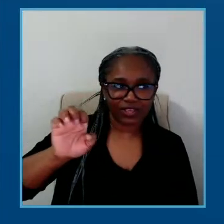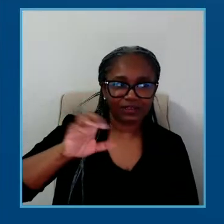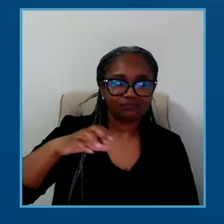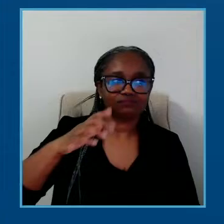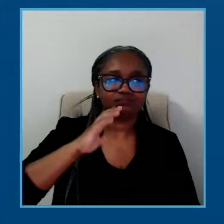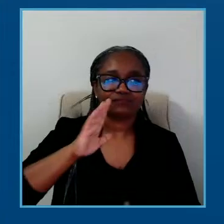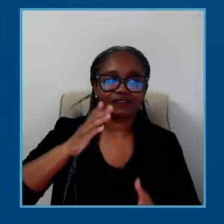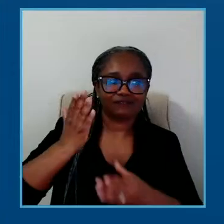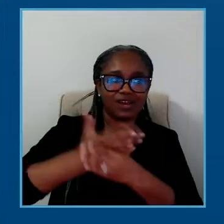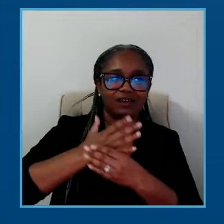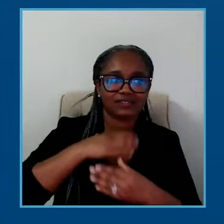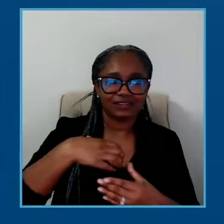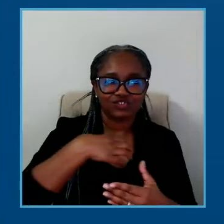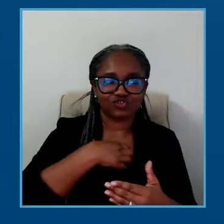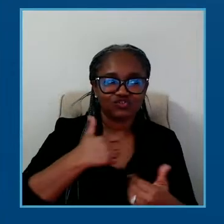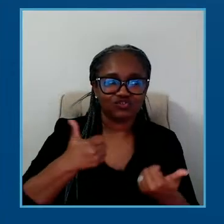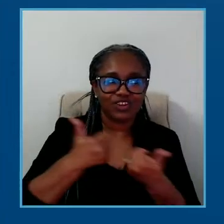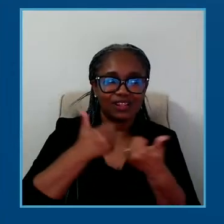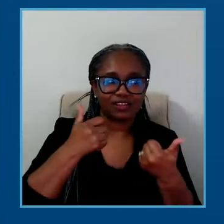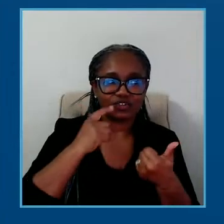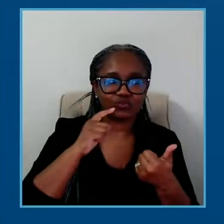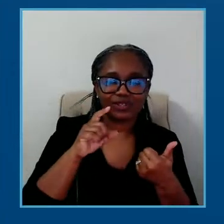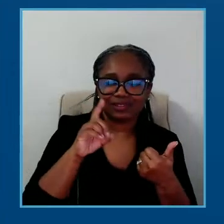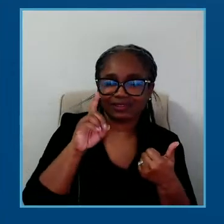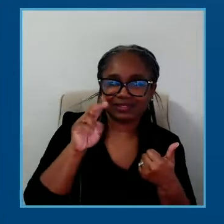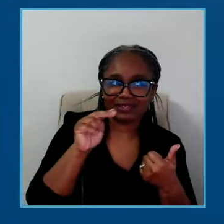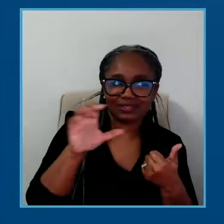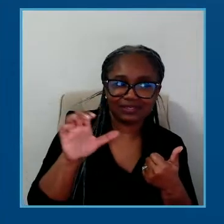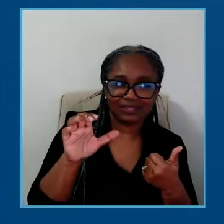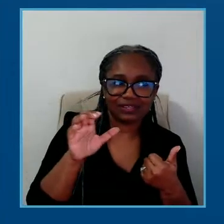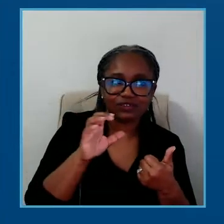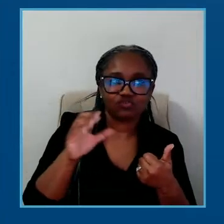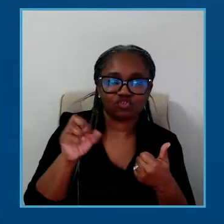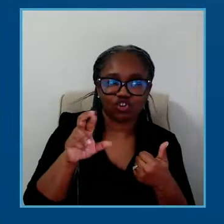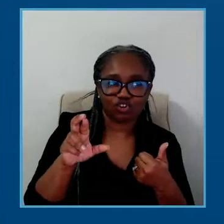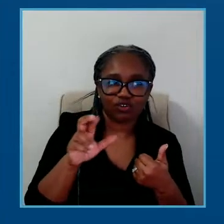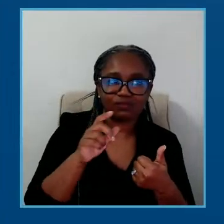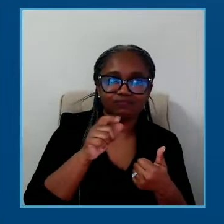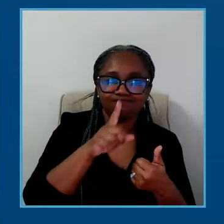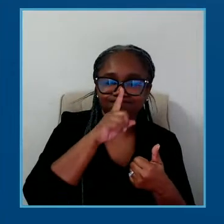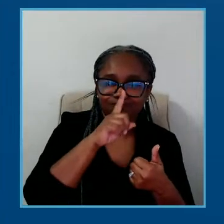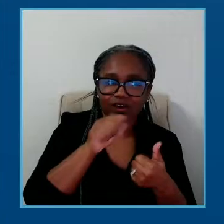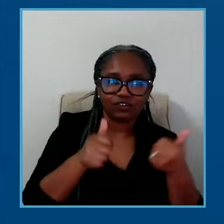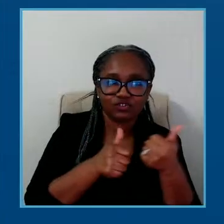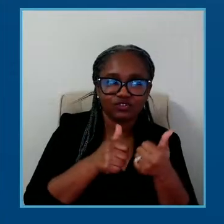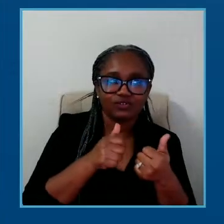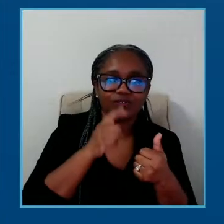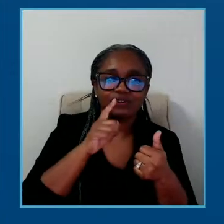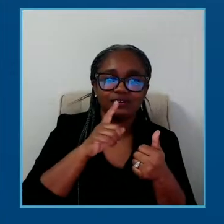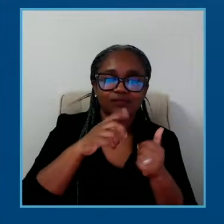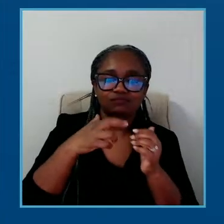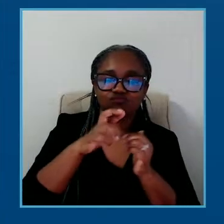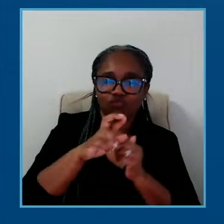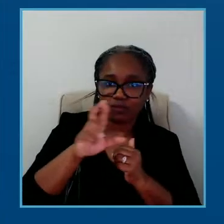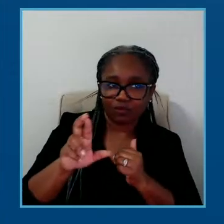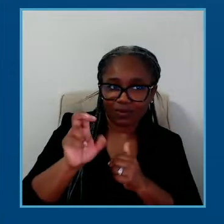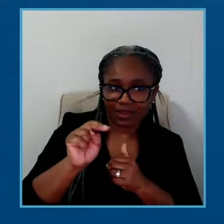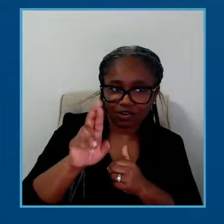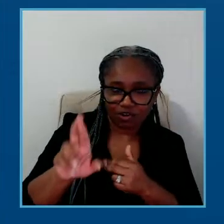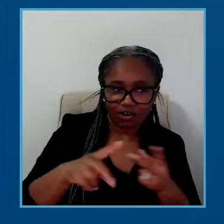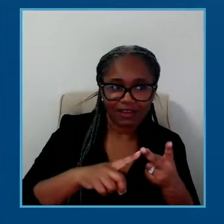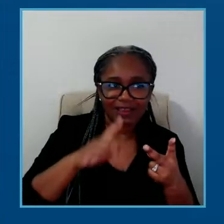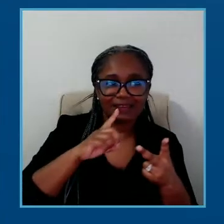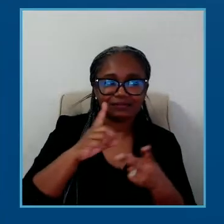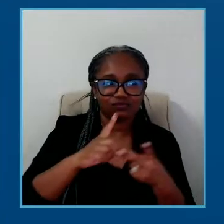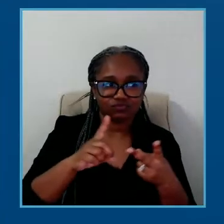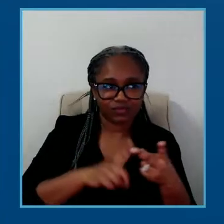2025, Vice Chair Kenyatta and Vice Chair Hogg submitted their answers to the challenge. Whereas on April 11, 2025, the co-chair scheduled a virtual hearing